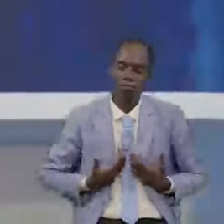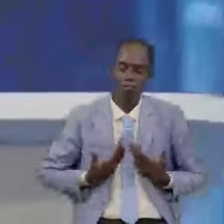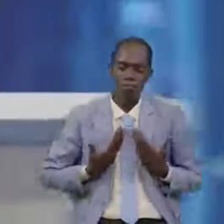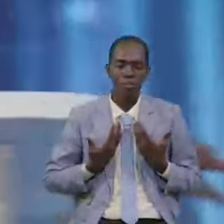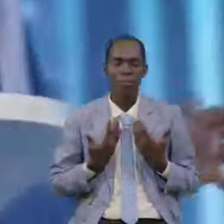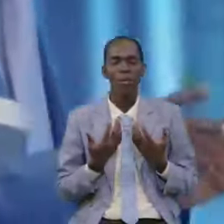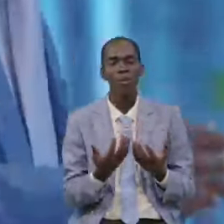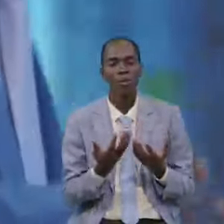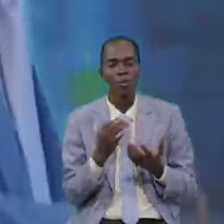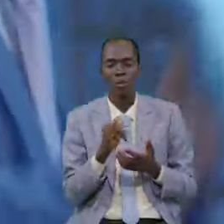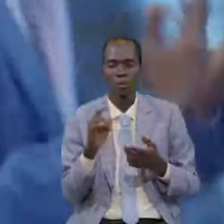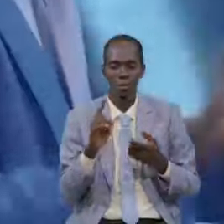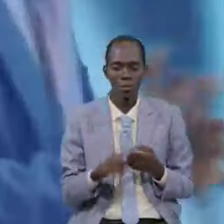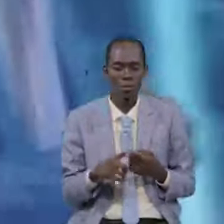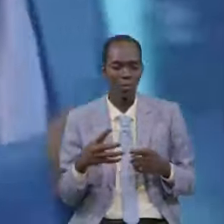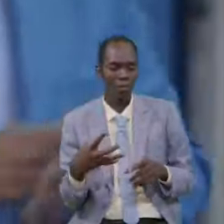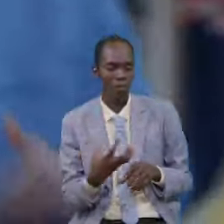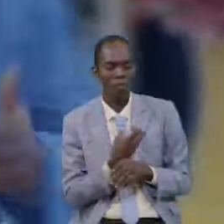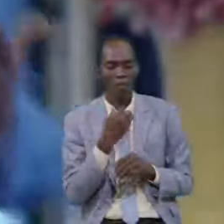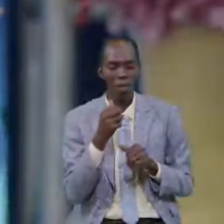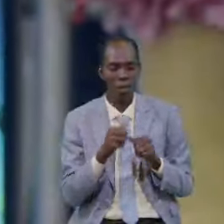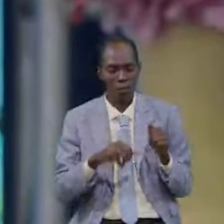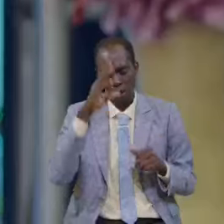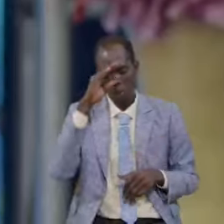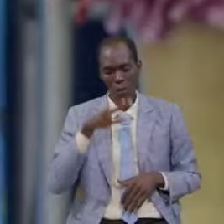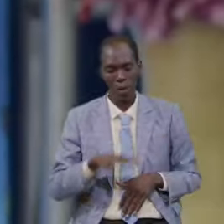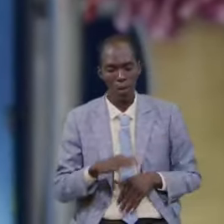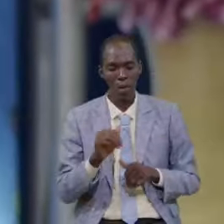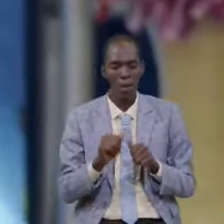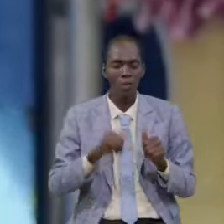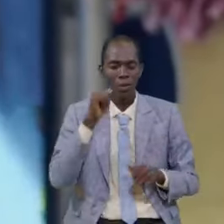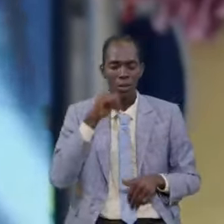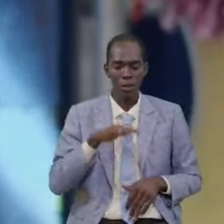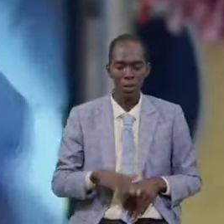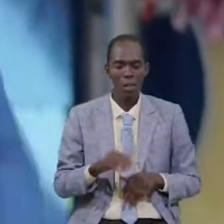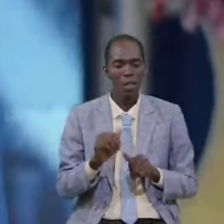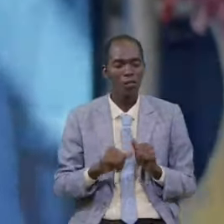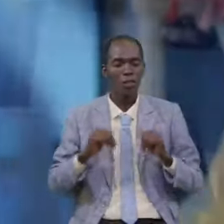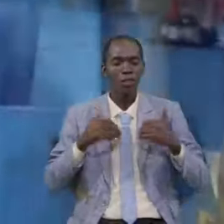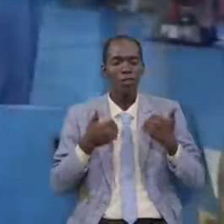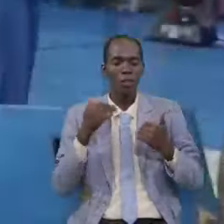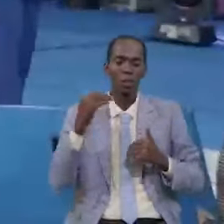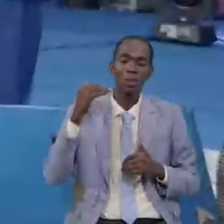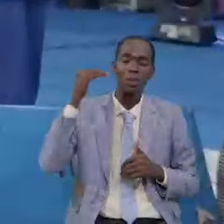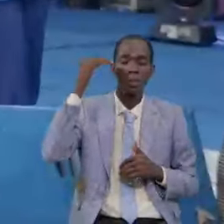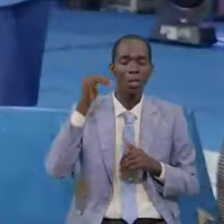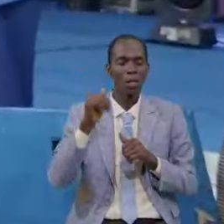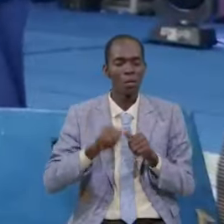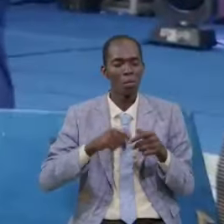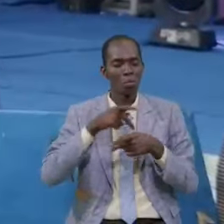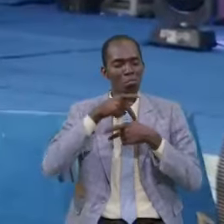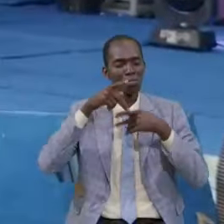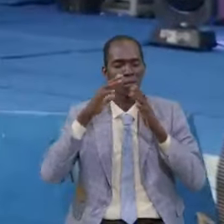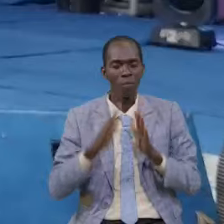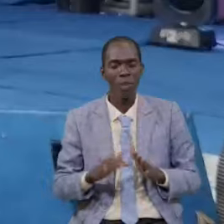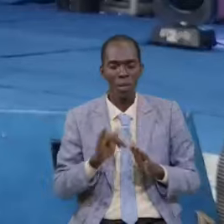every boy, every girl, every young adult, every professional, I want to take everyone